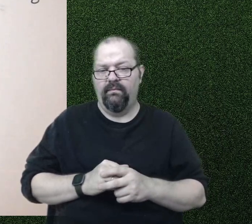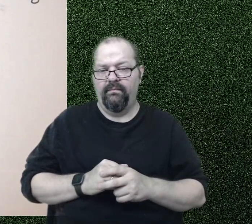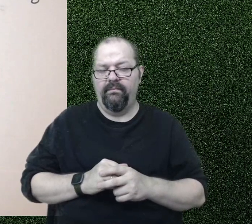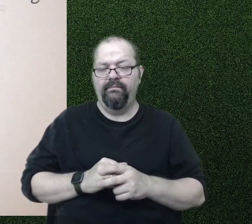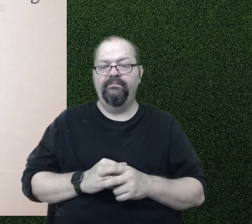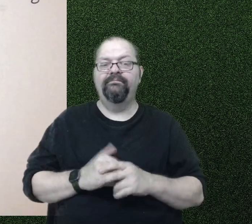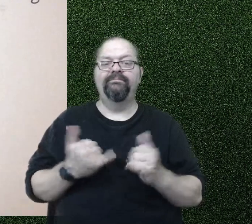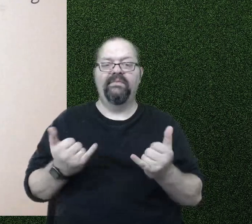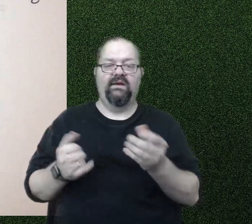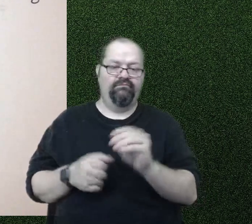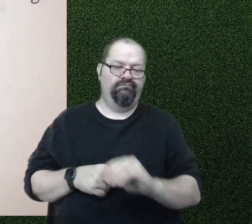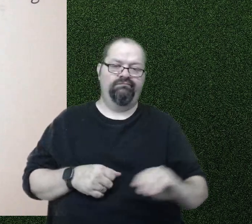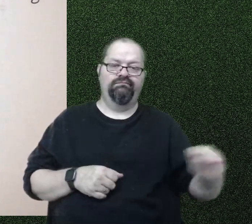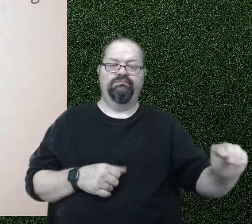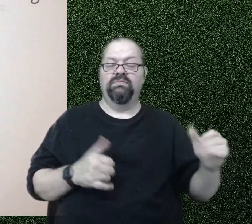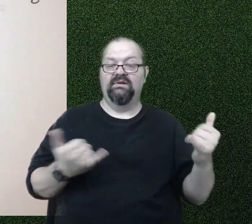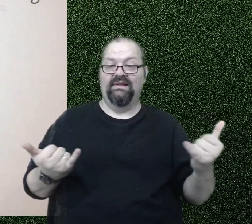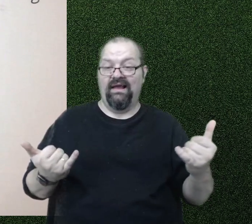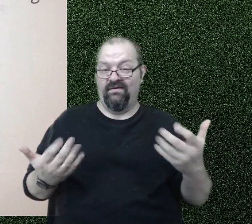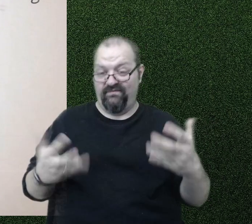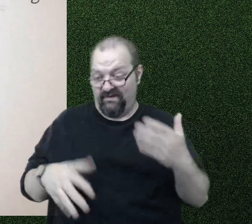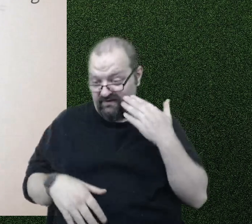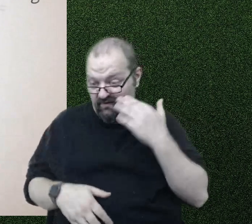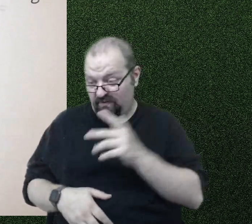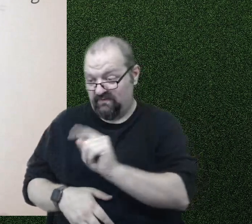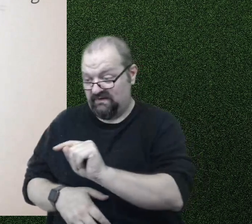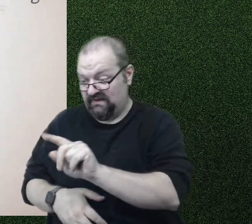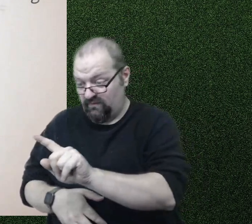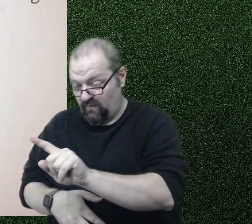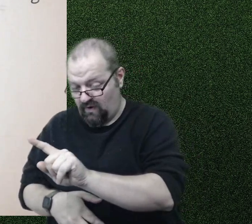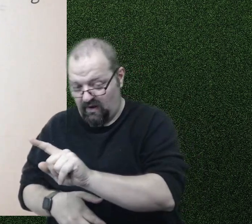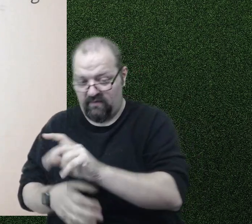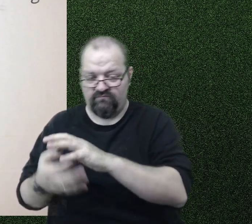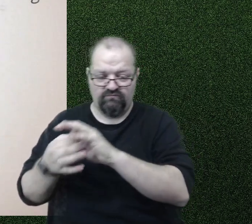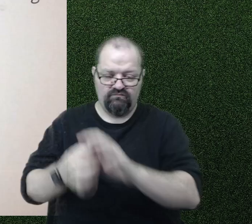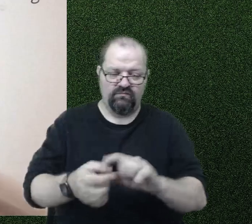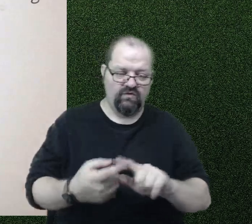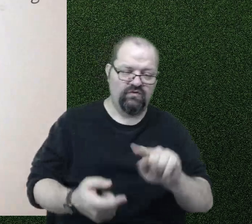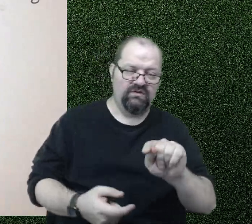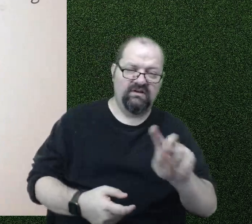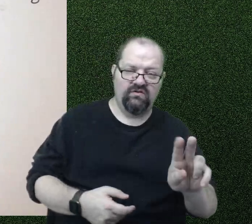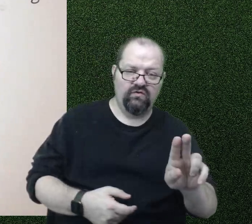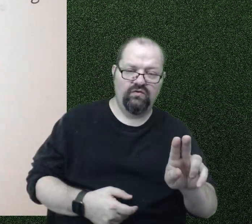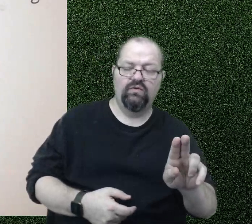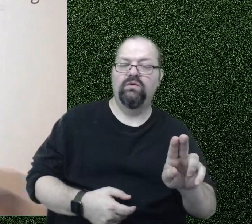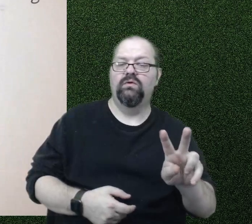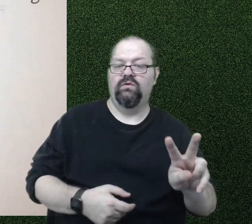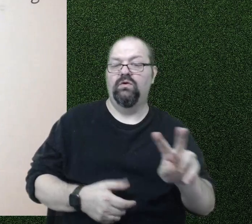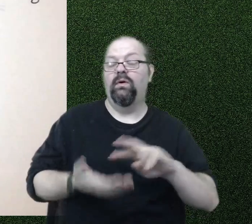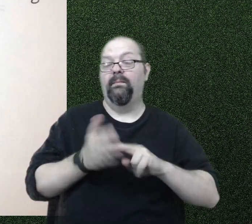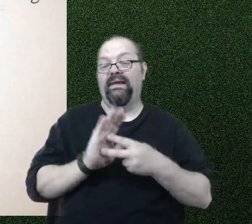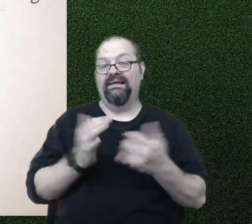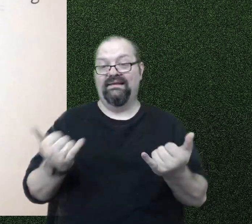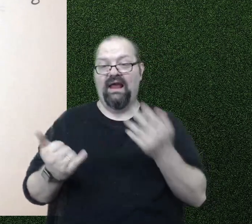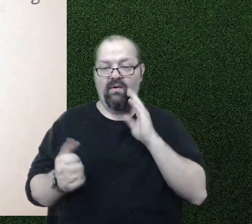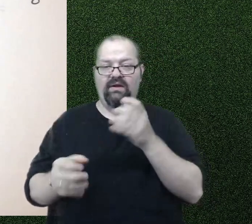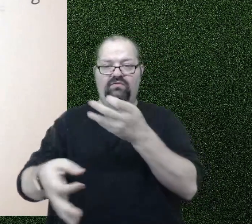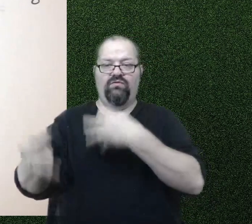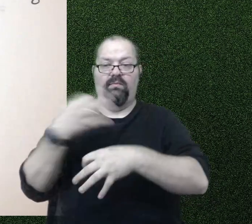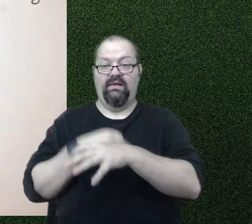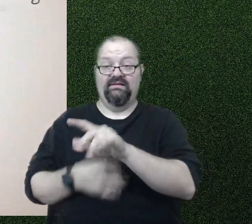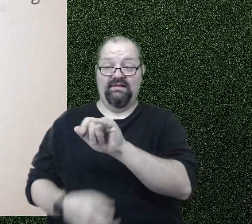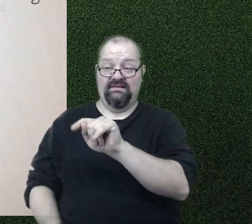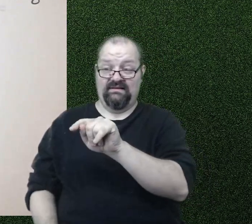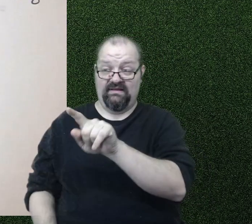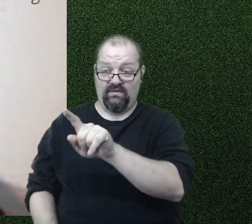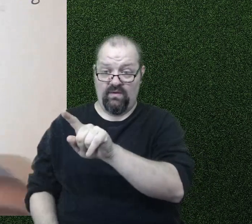All right, so I know t1 in terms of t2. So I can replace the t1 right here. I